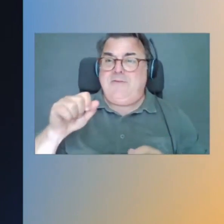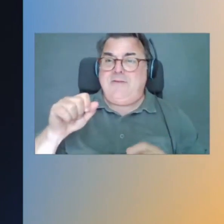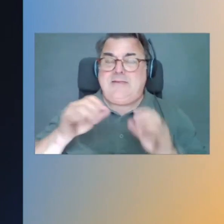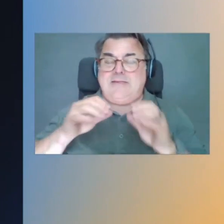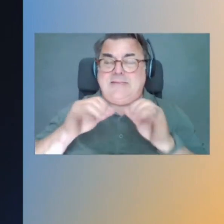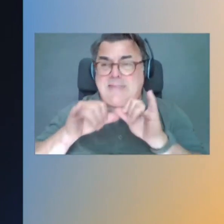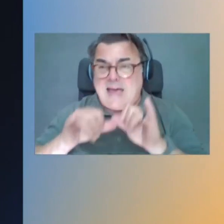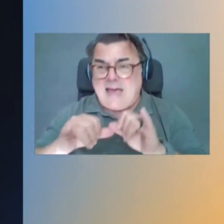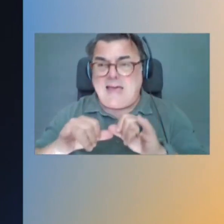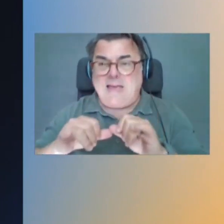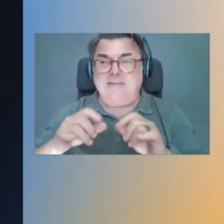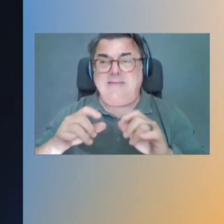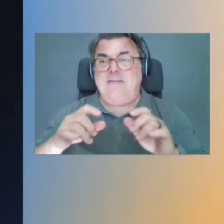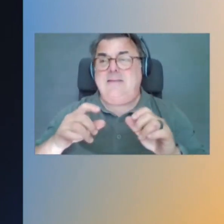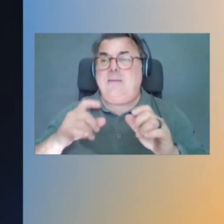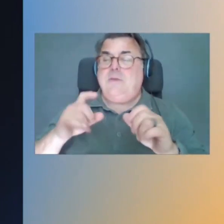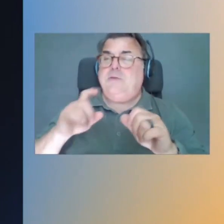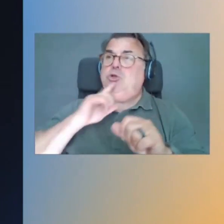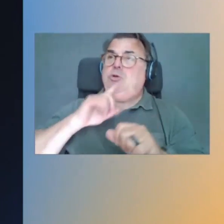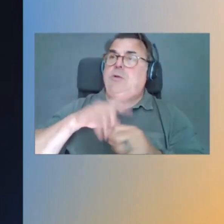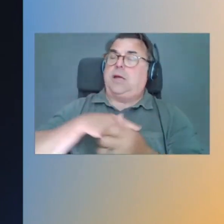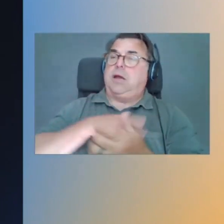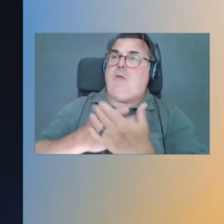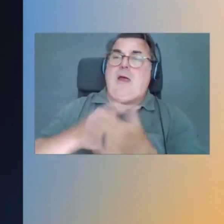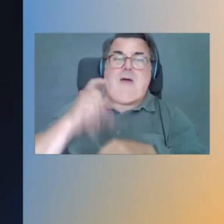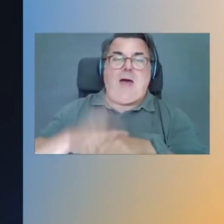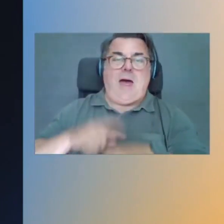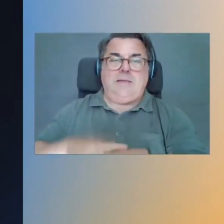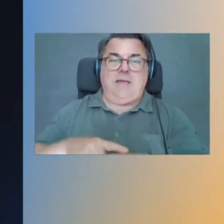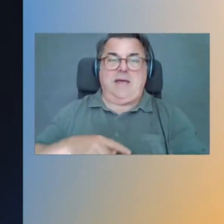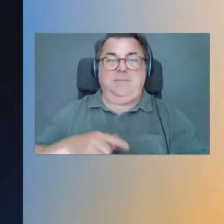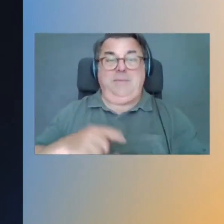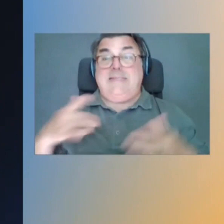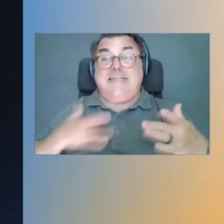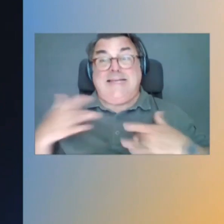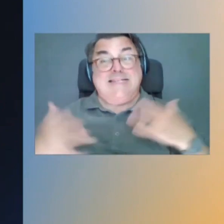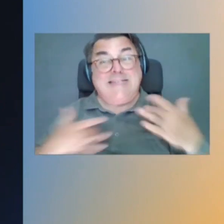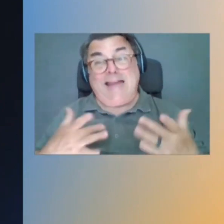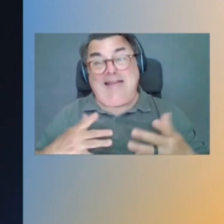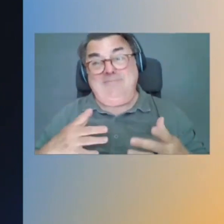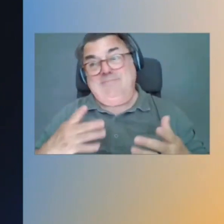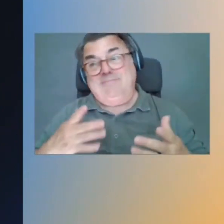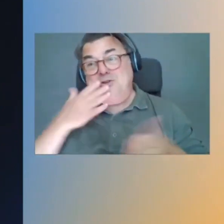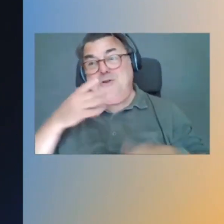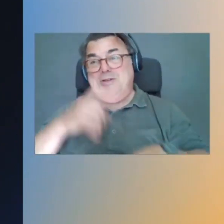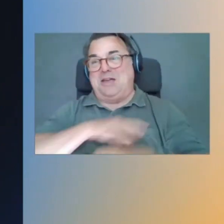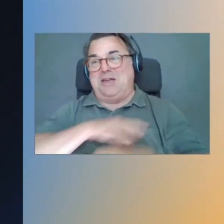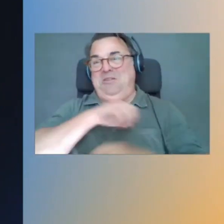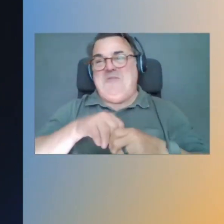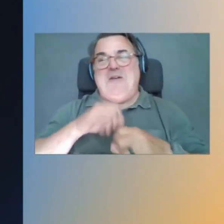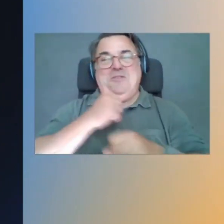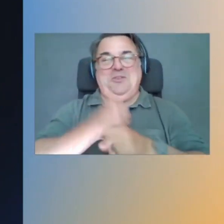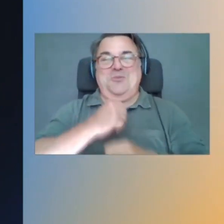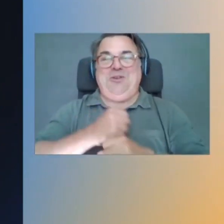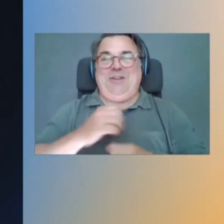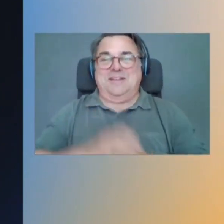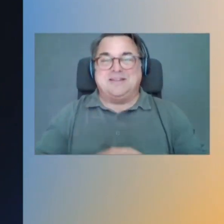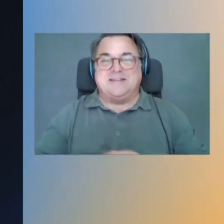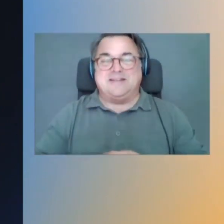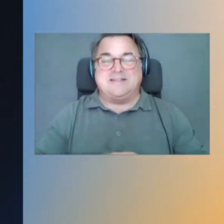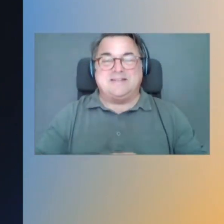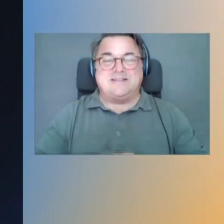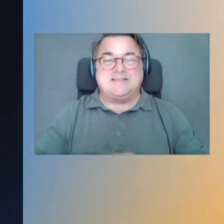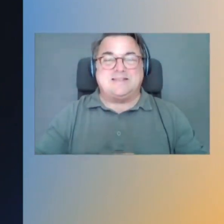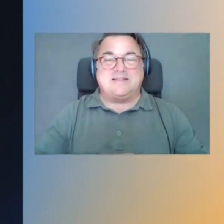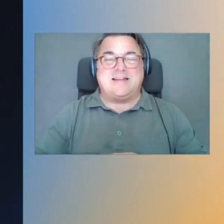deliver that chip on time to the foundry. It's really an exciting time to be in this space. Yeah. I mean, and I think you alluded